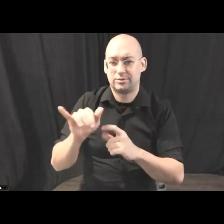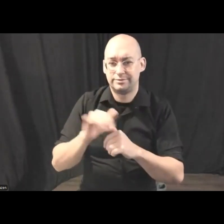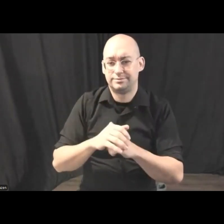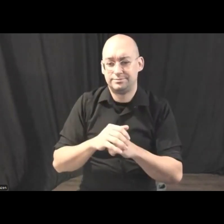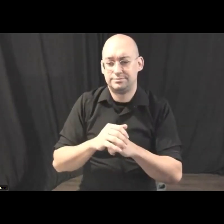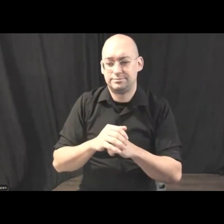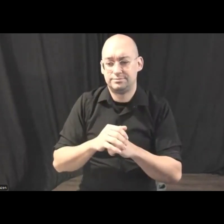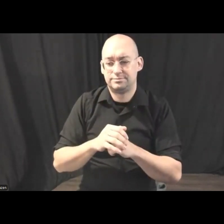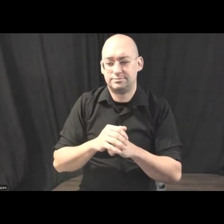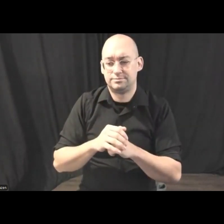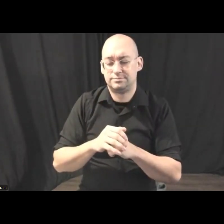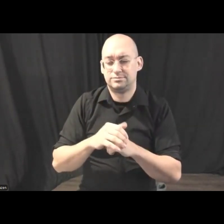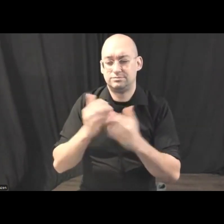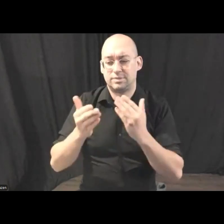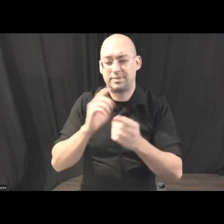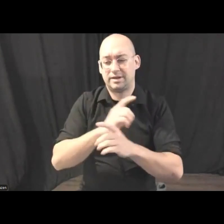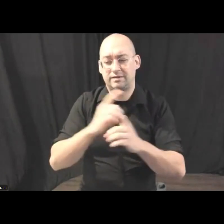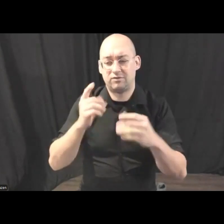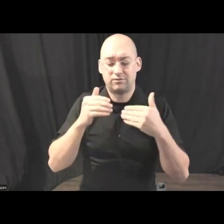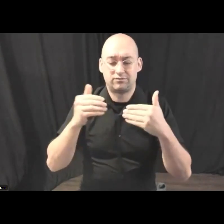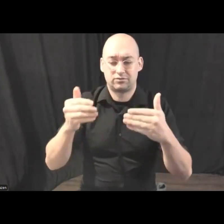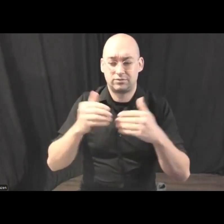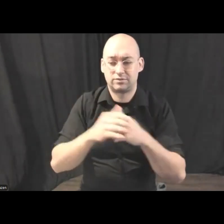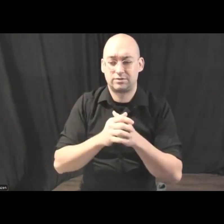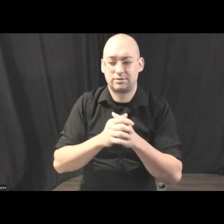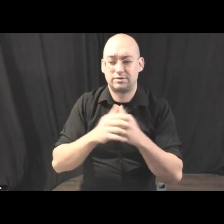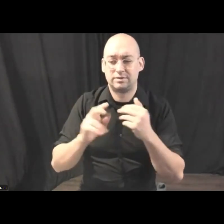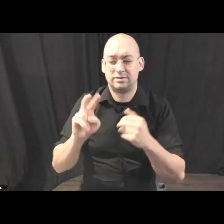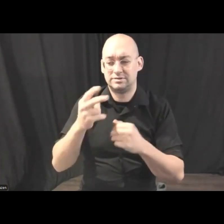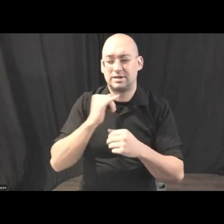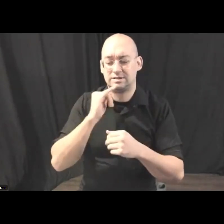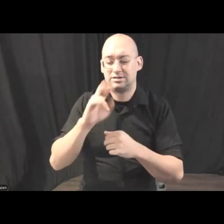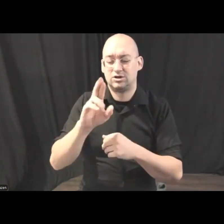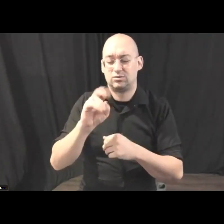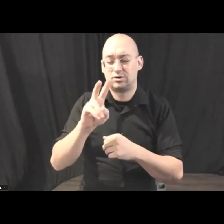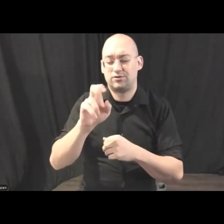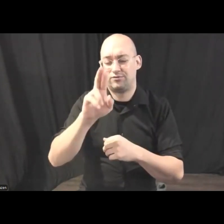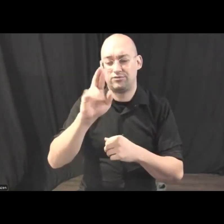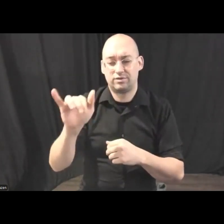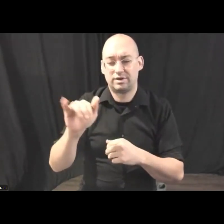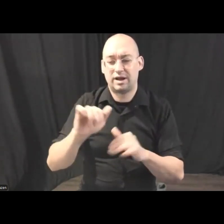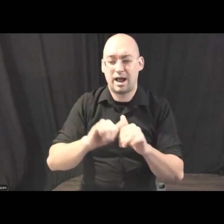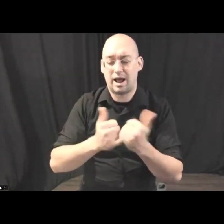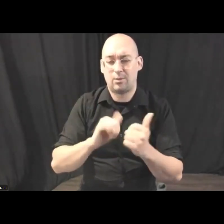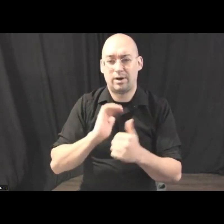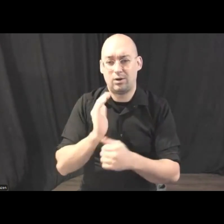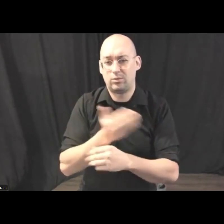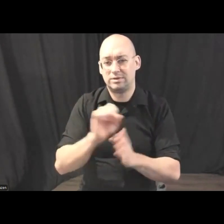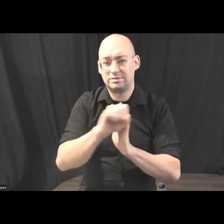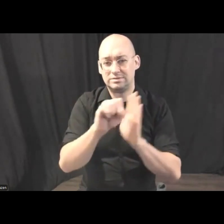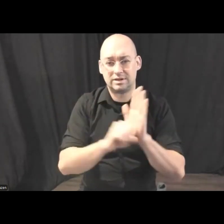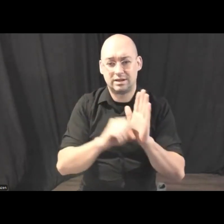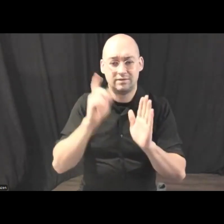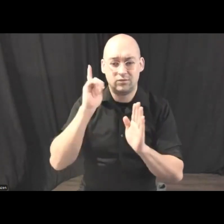differently going forward. The second piece is obviously related to recovery. How is the state of California going to